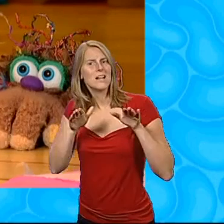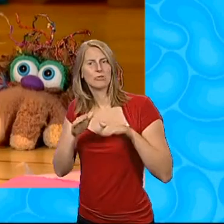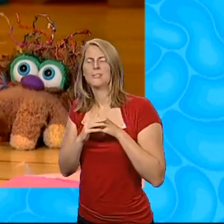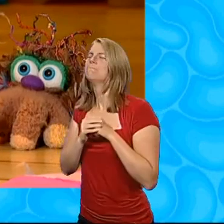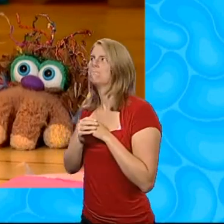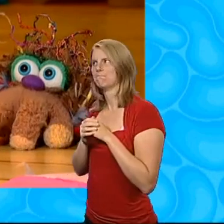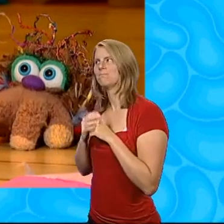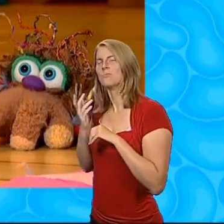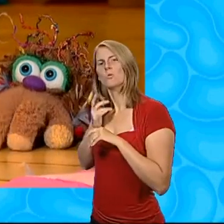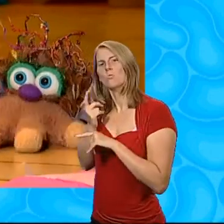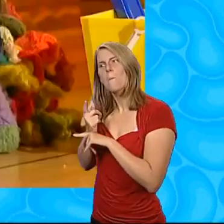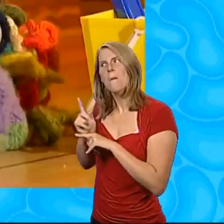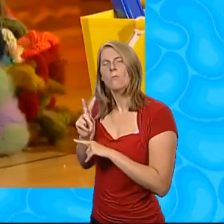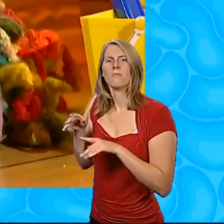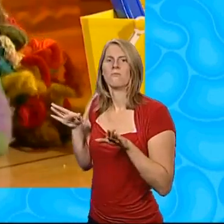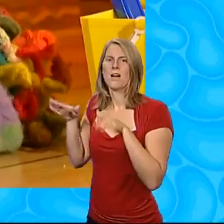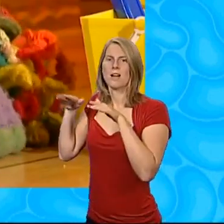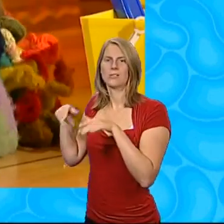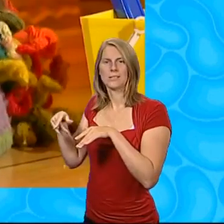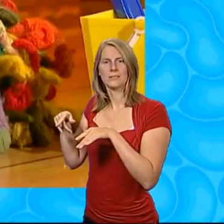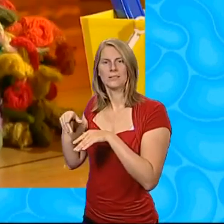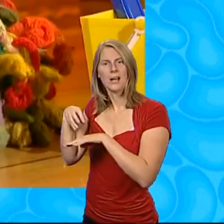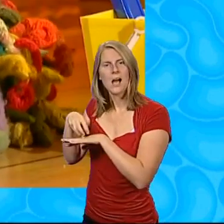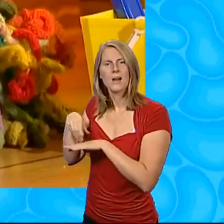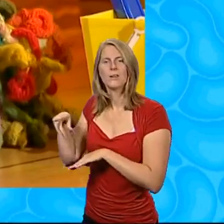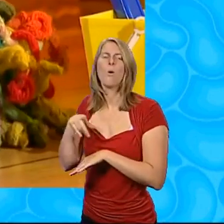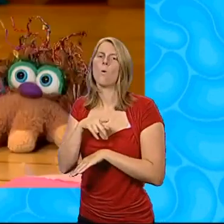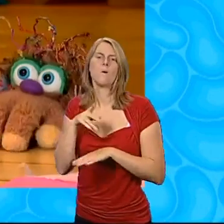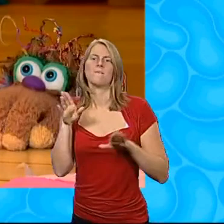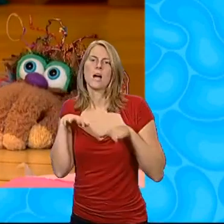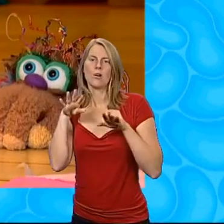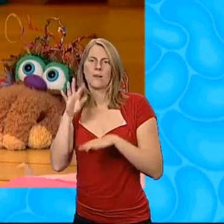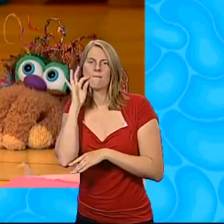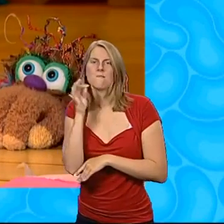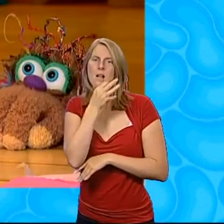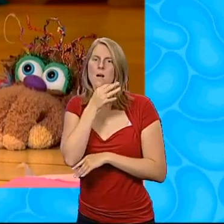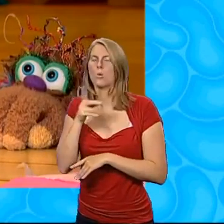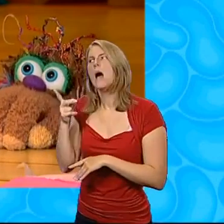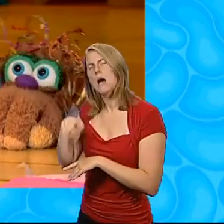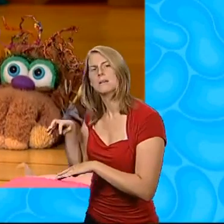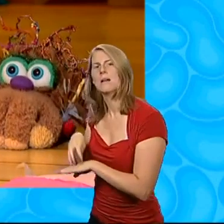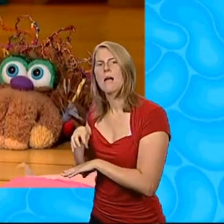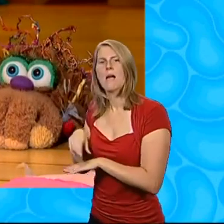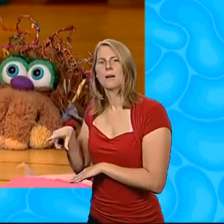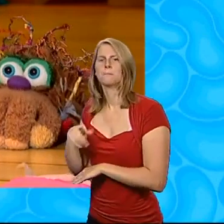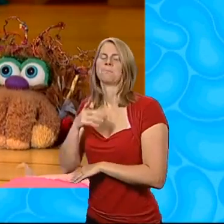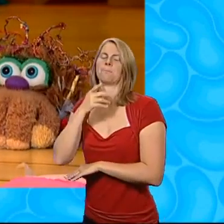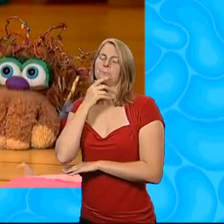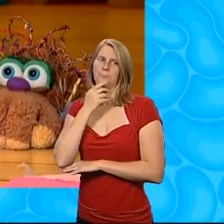about fairies? Oh, I want it to be about fairy cakes. It's about fairies